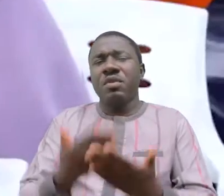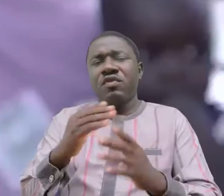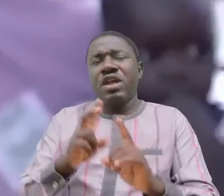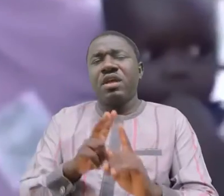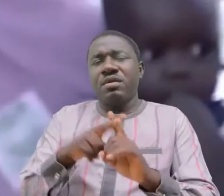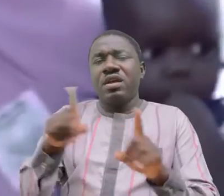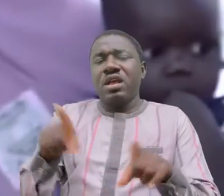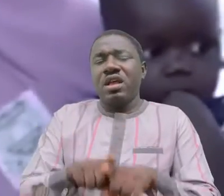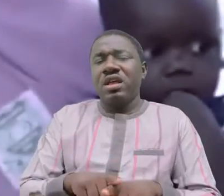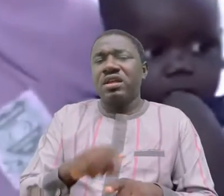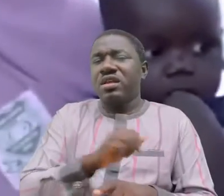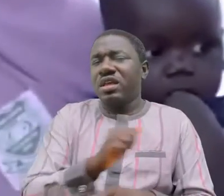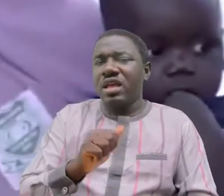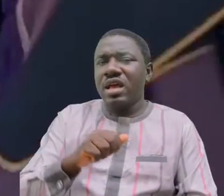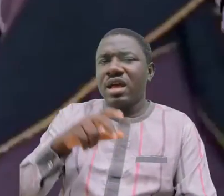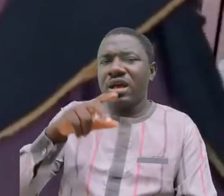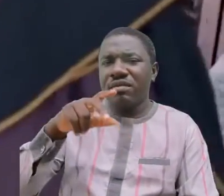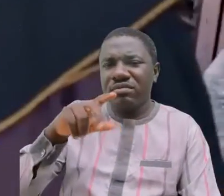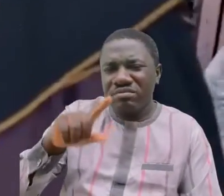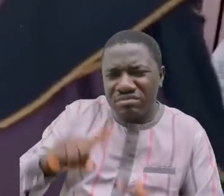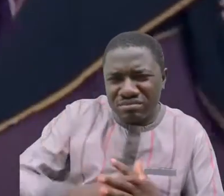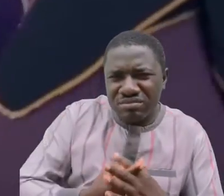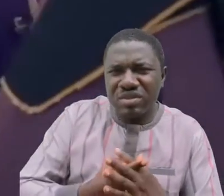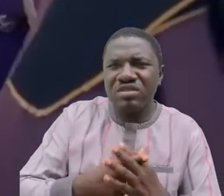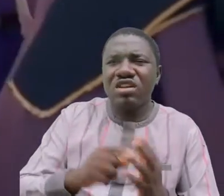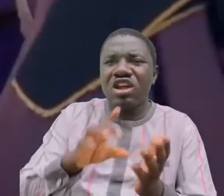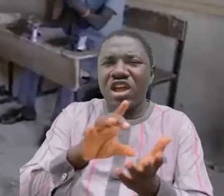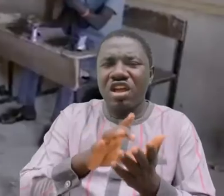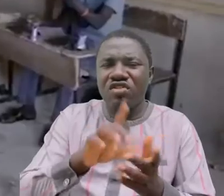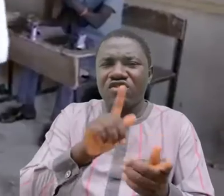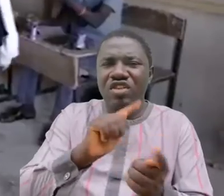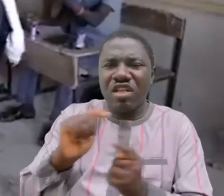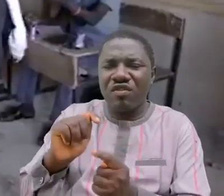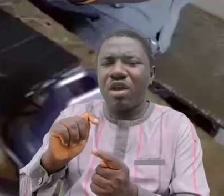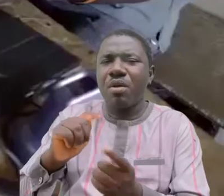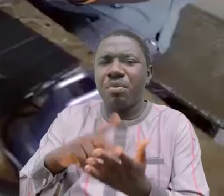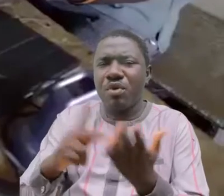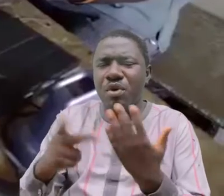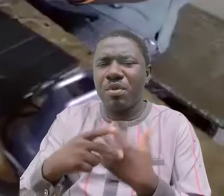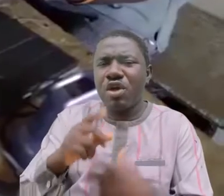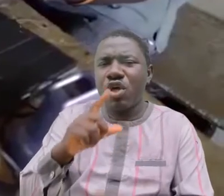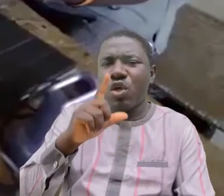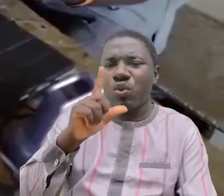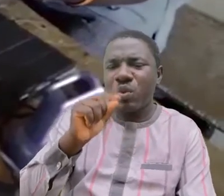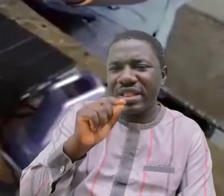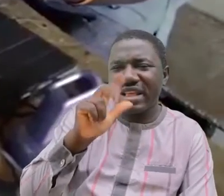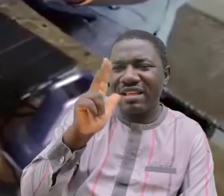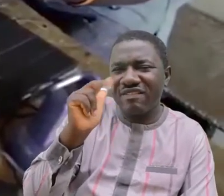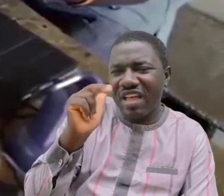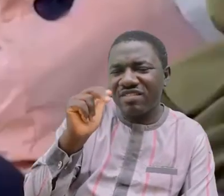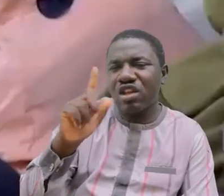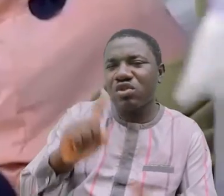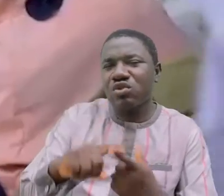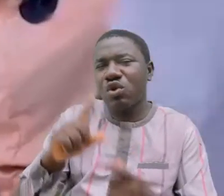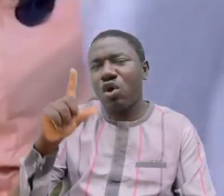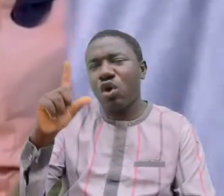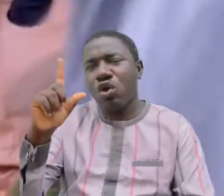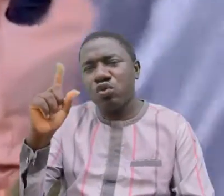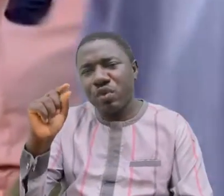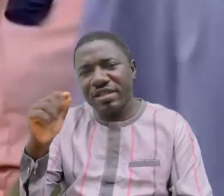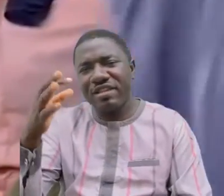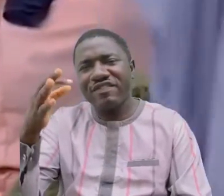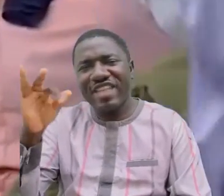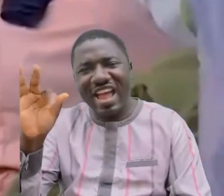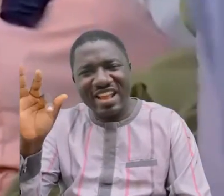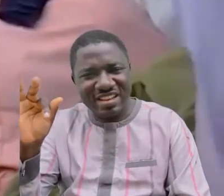implemented as pilot maternal and child cash transfer program 2013 to 2019, Nigeria